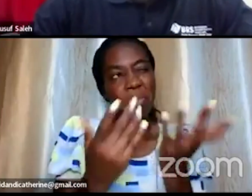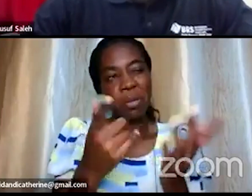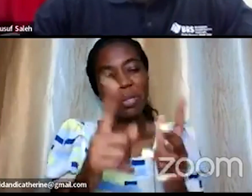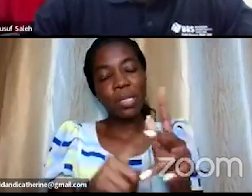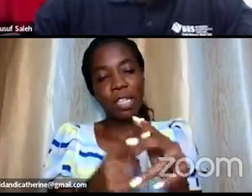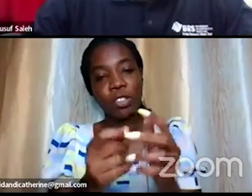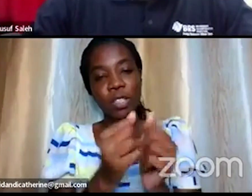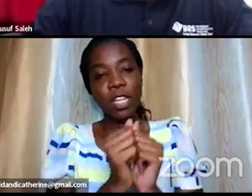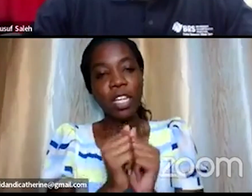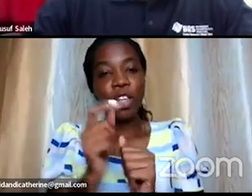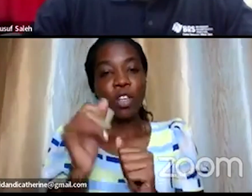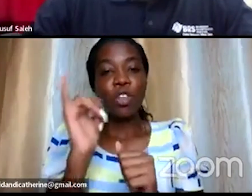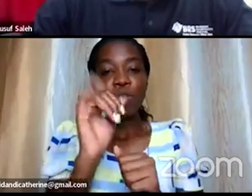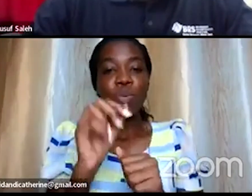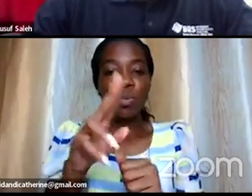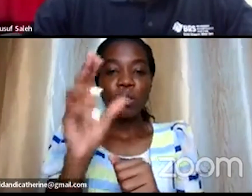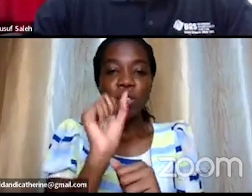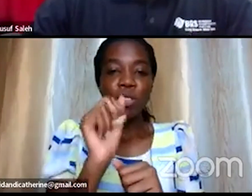Yusuf.